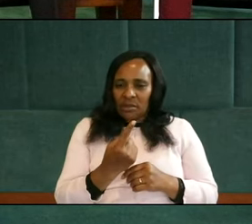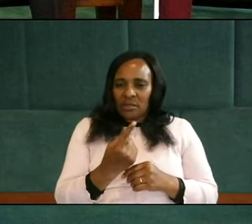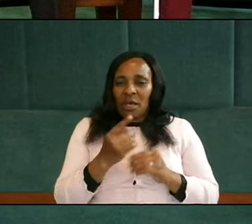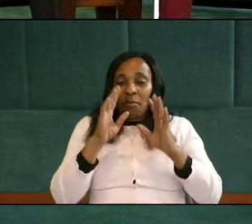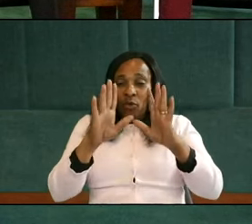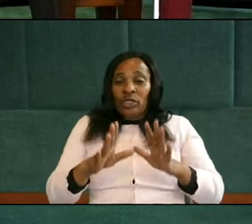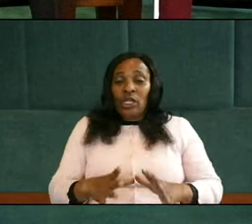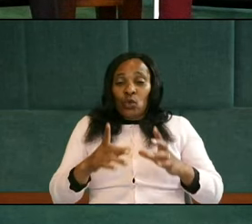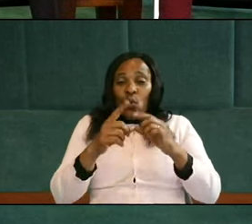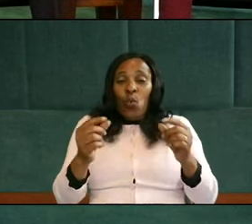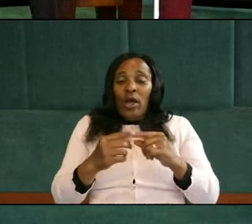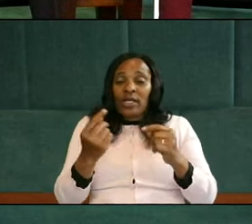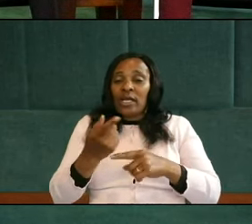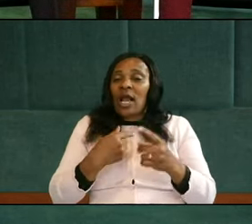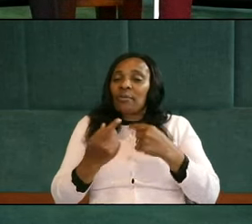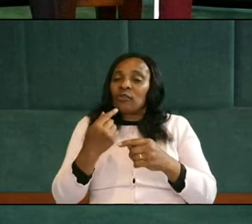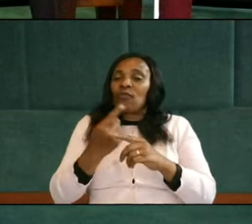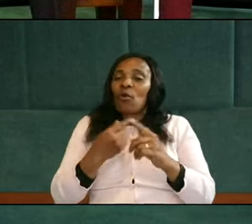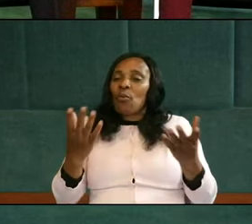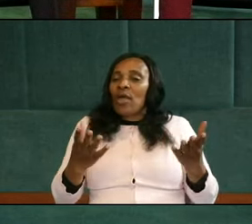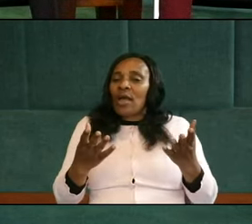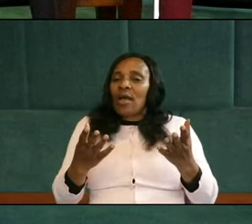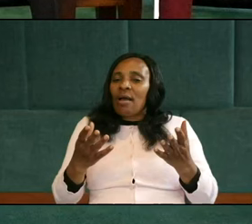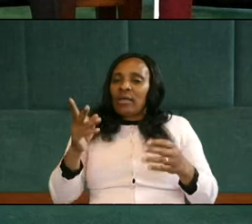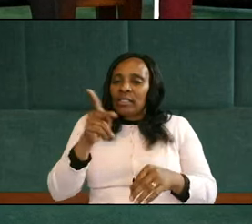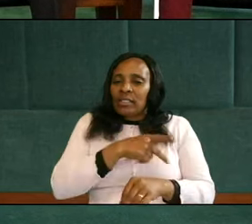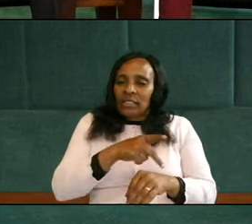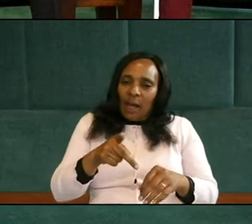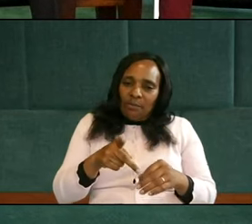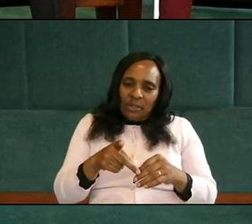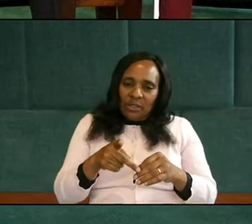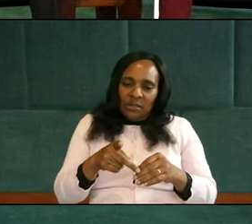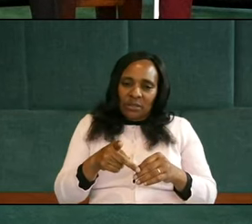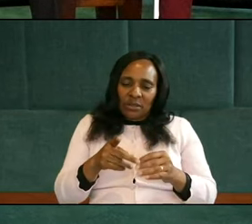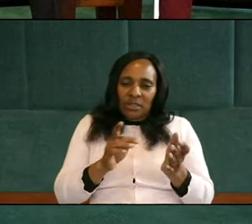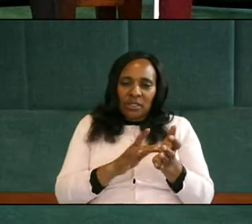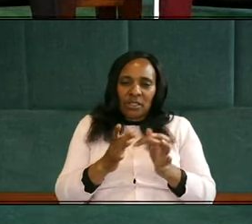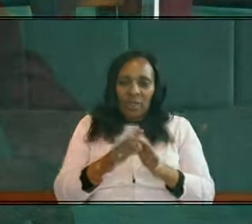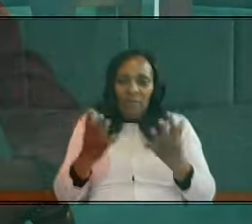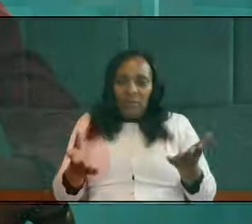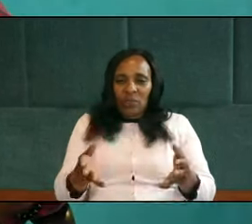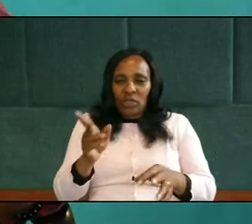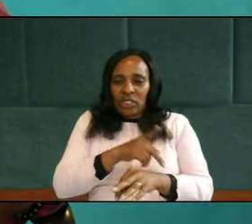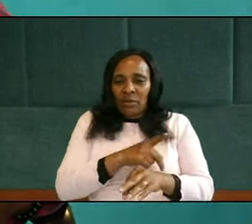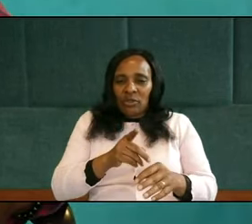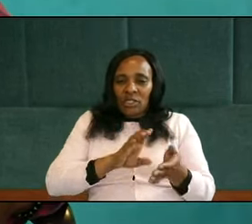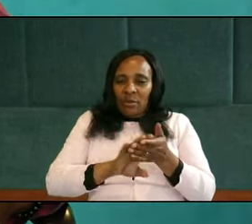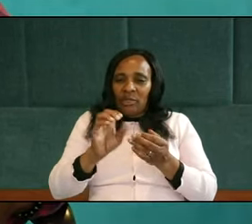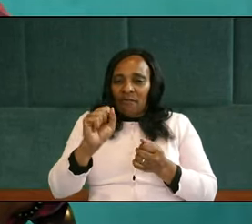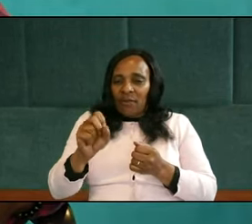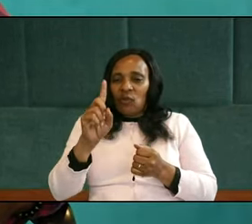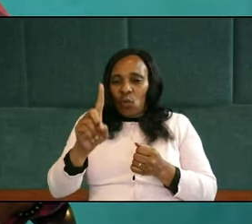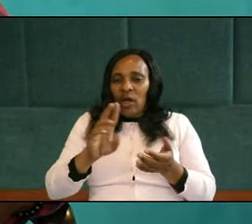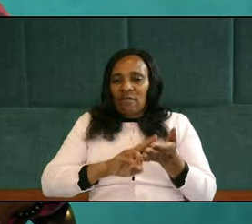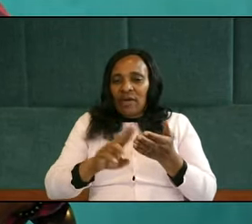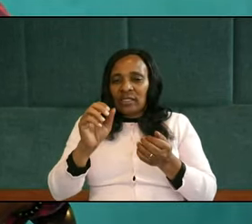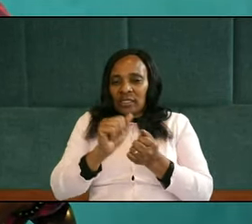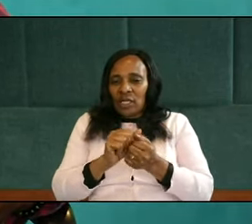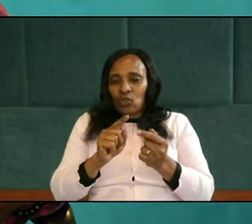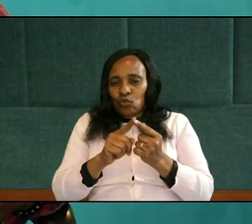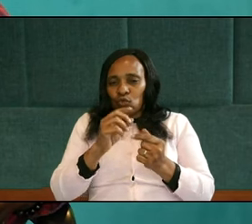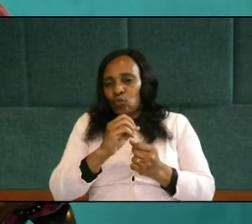punchline comes from the book of Psalms chapter 51, verse 10 to 12. It mm-hmm.